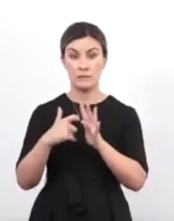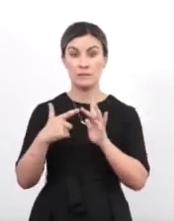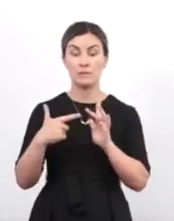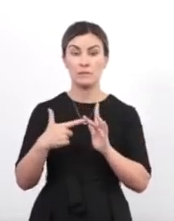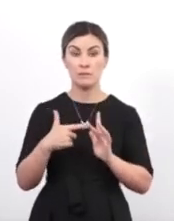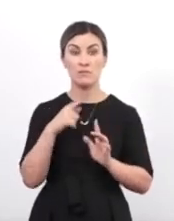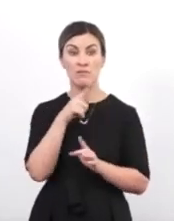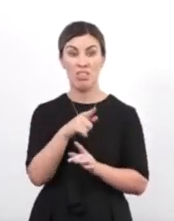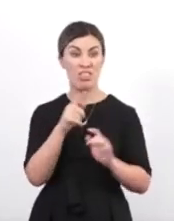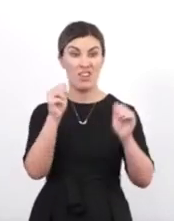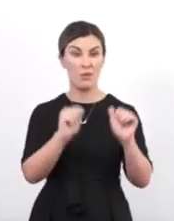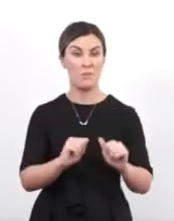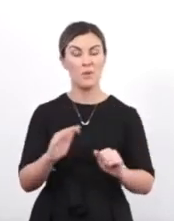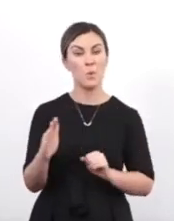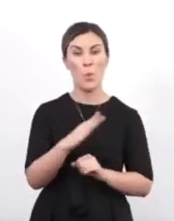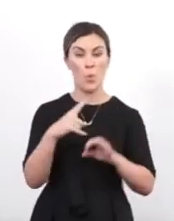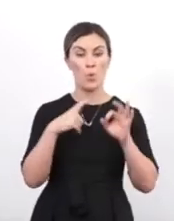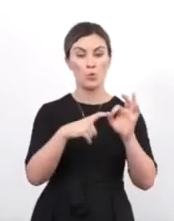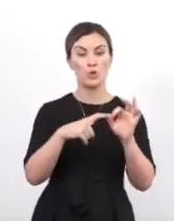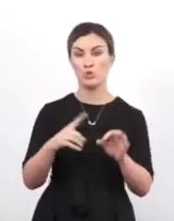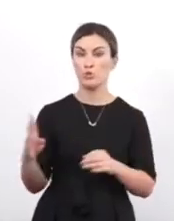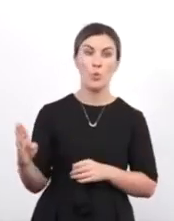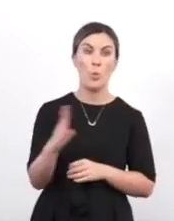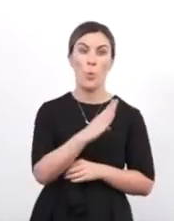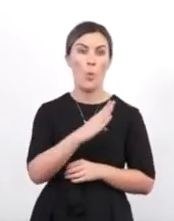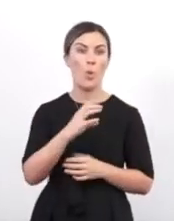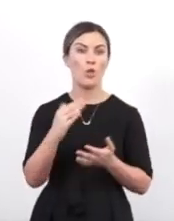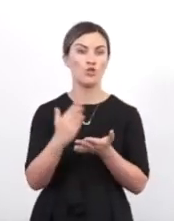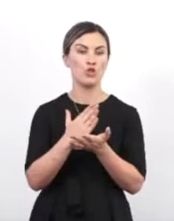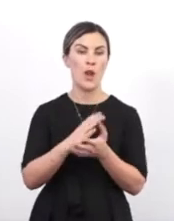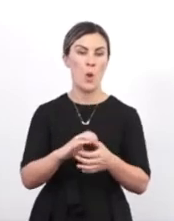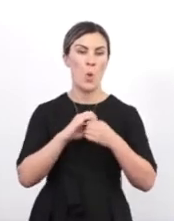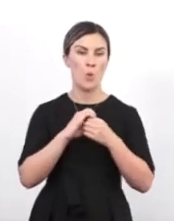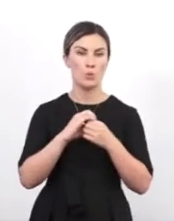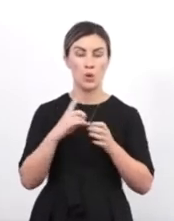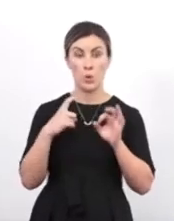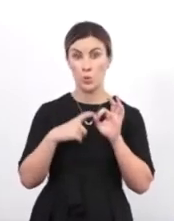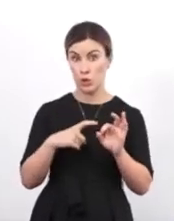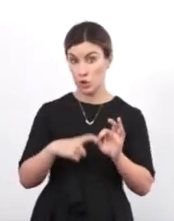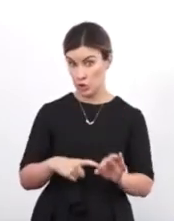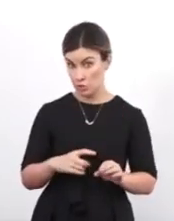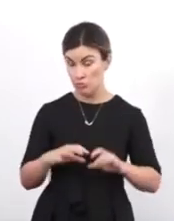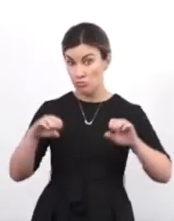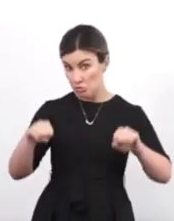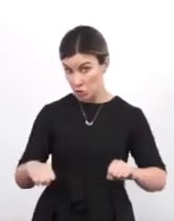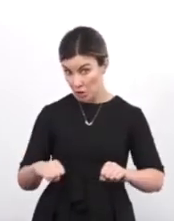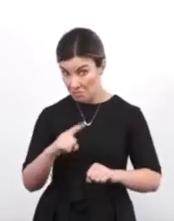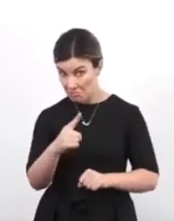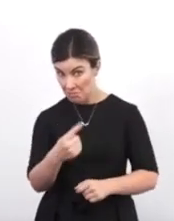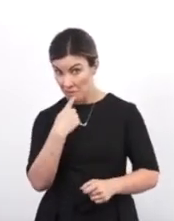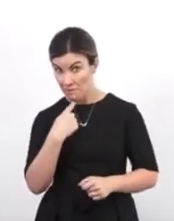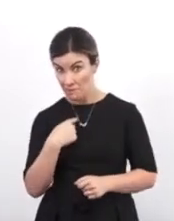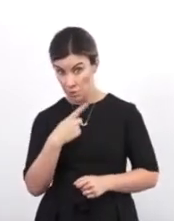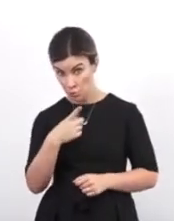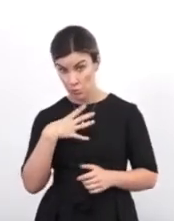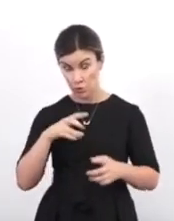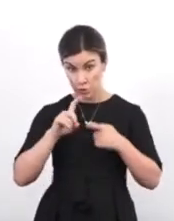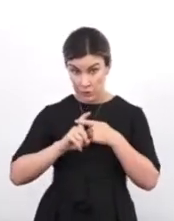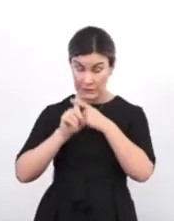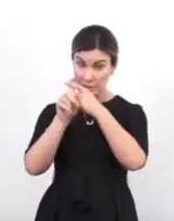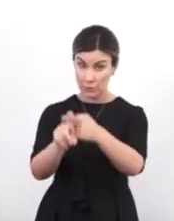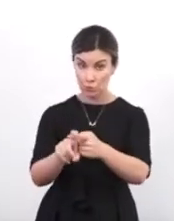other shareholder questions. Chairman, could you please advise whether you would like us to continue